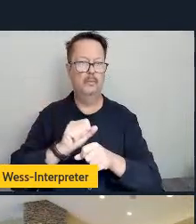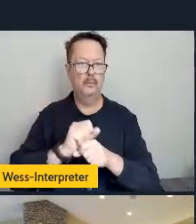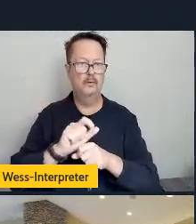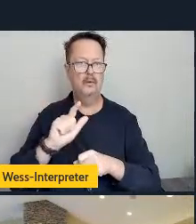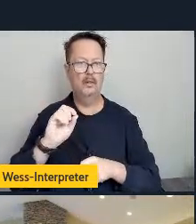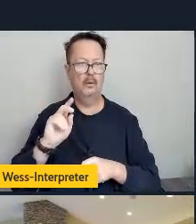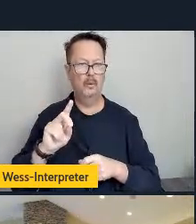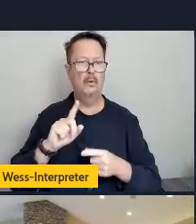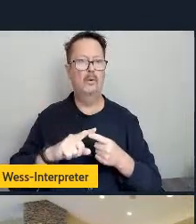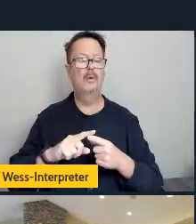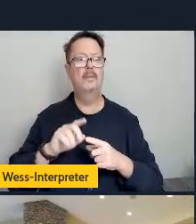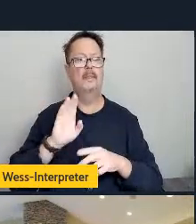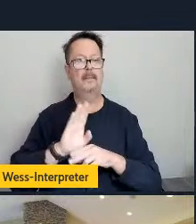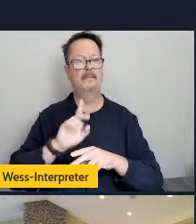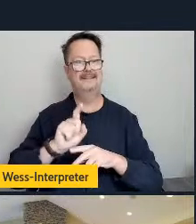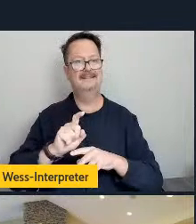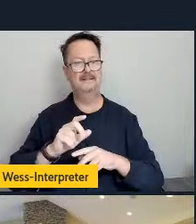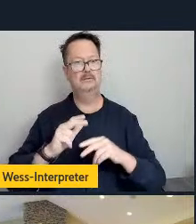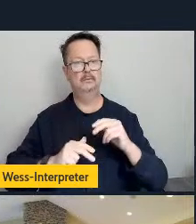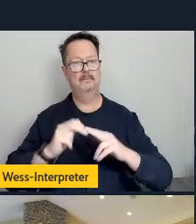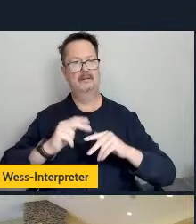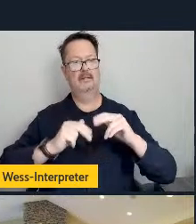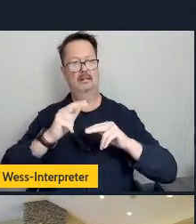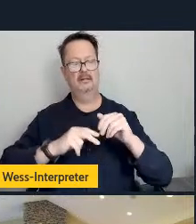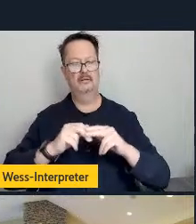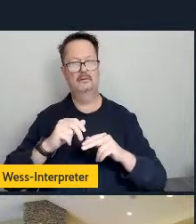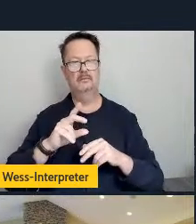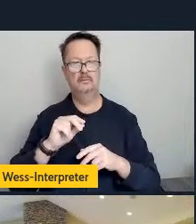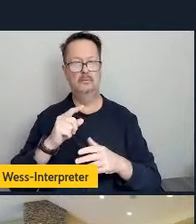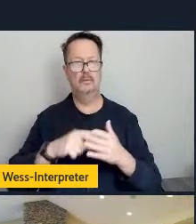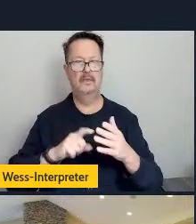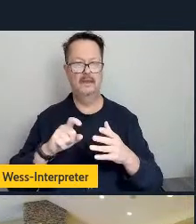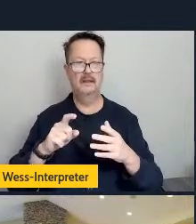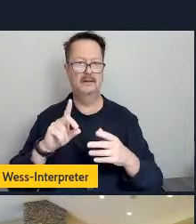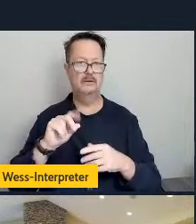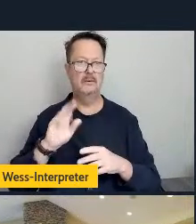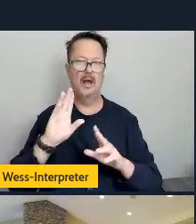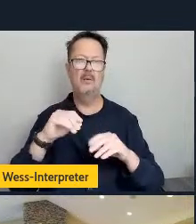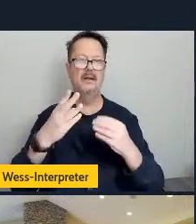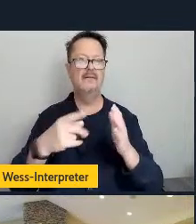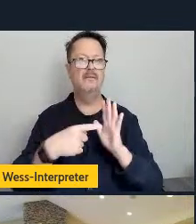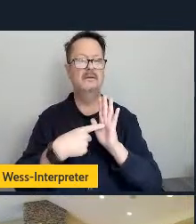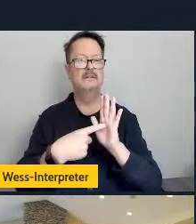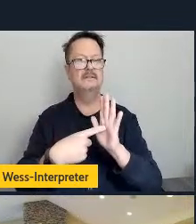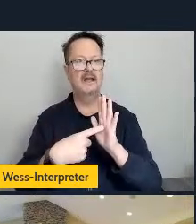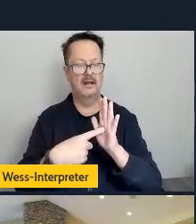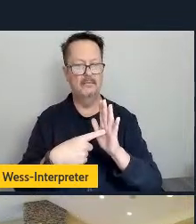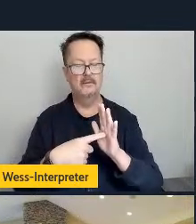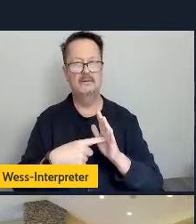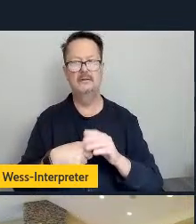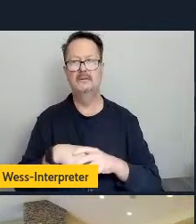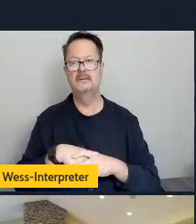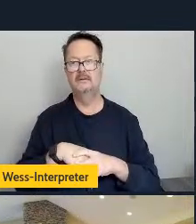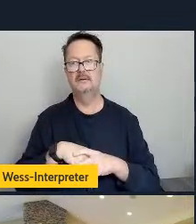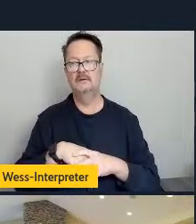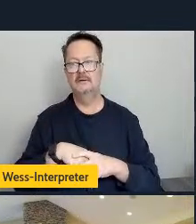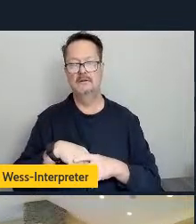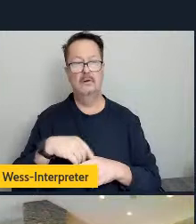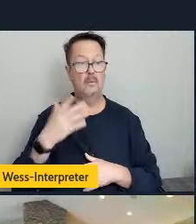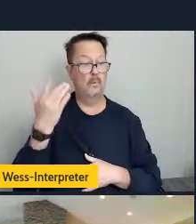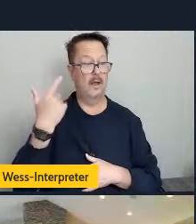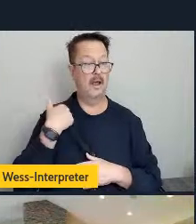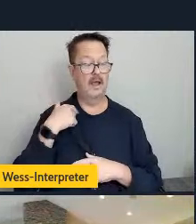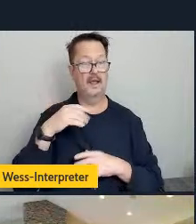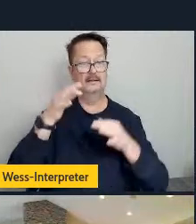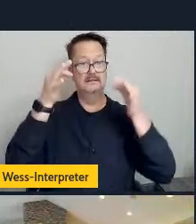do. Now, here I will be using a sample workload, let's say a trivia game. Now, why I decided